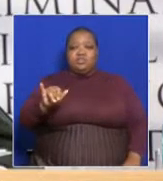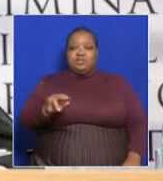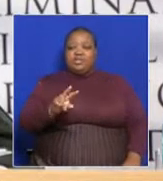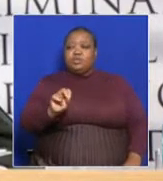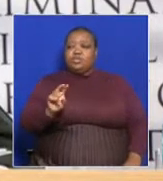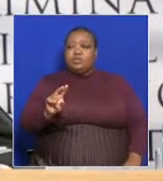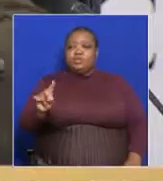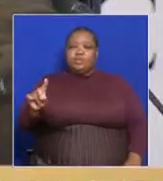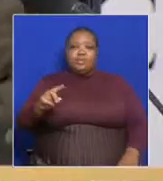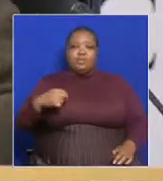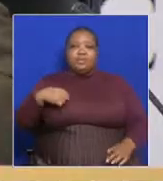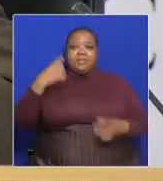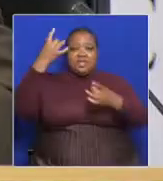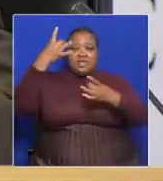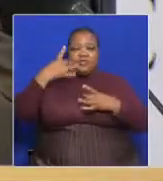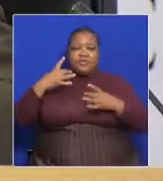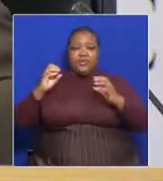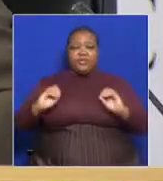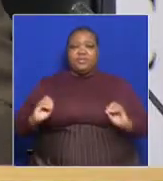informed.